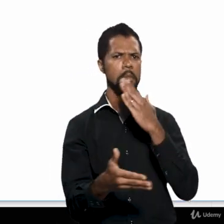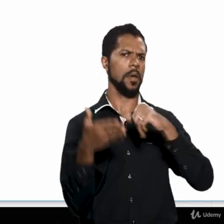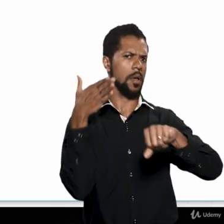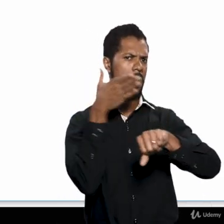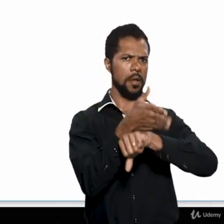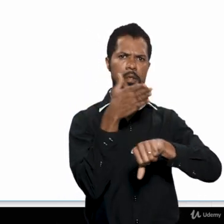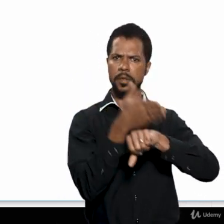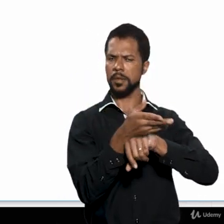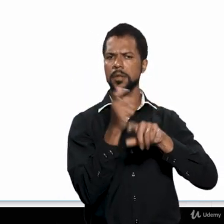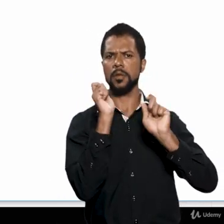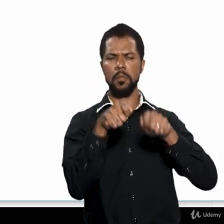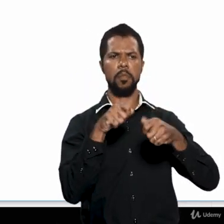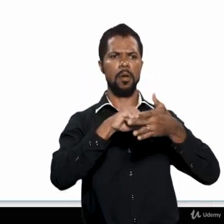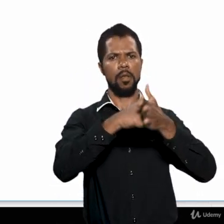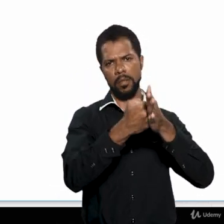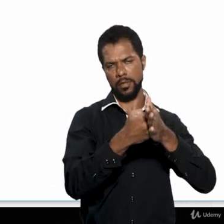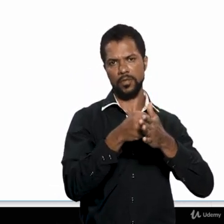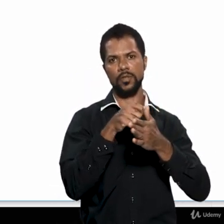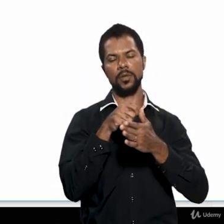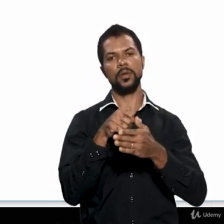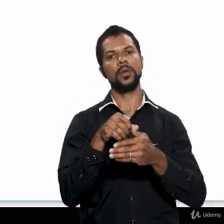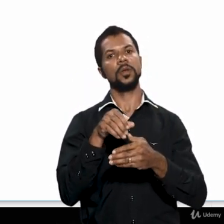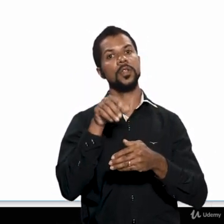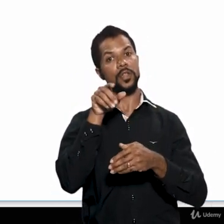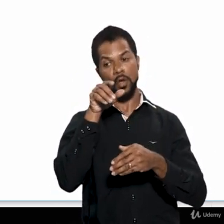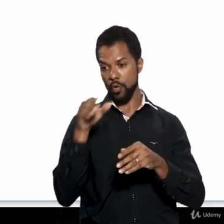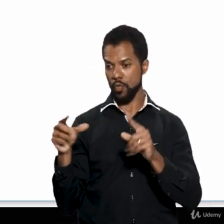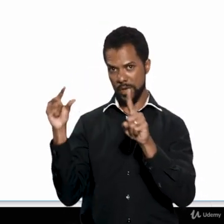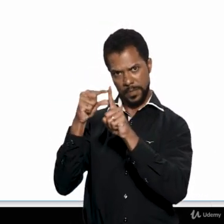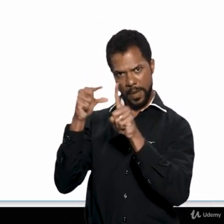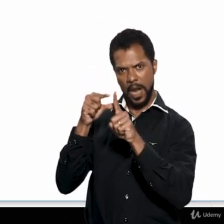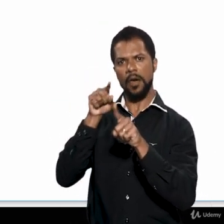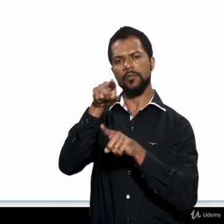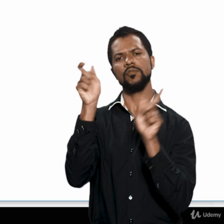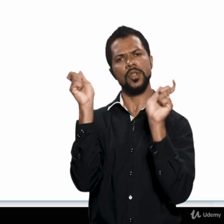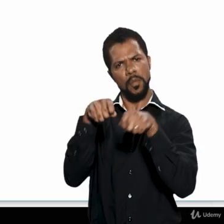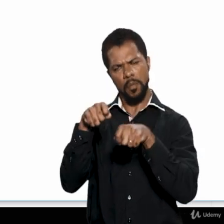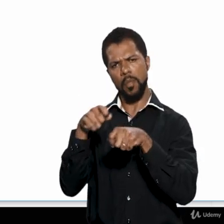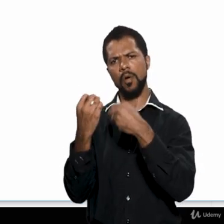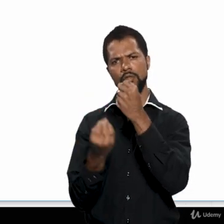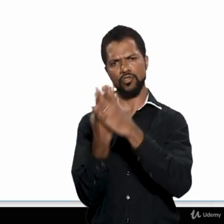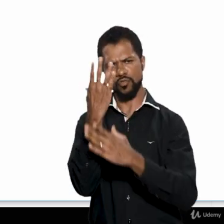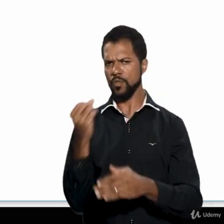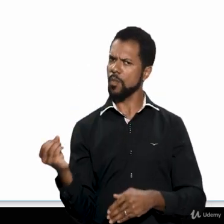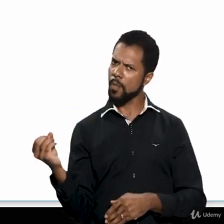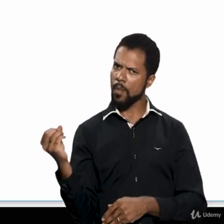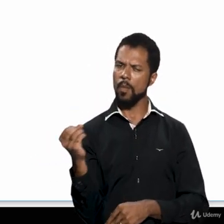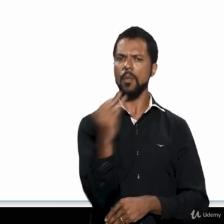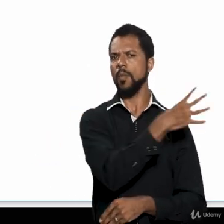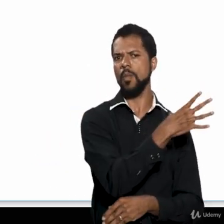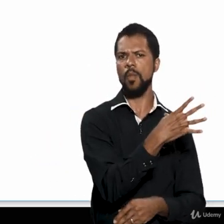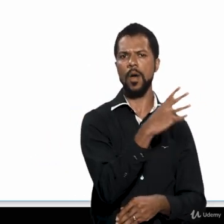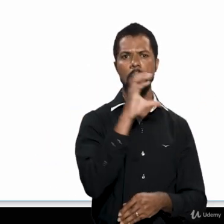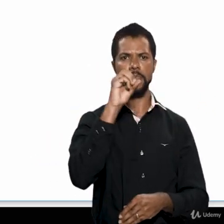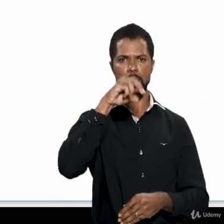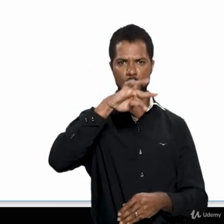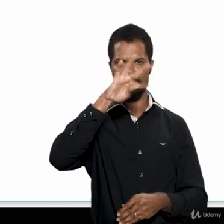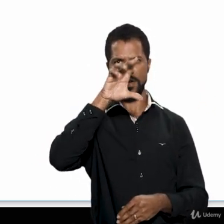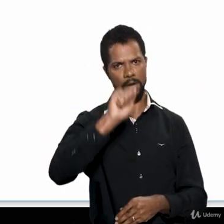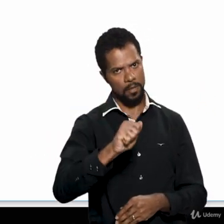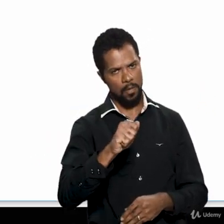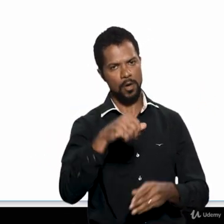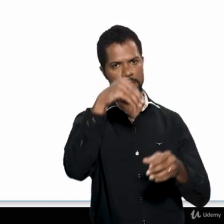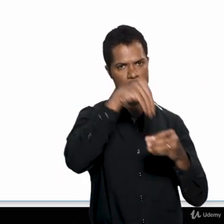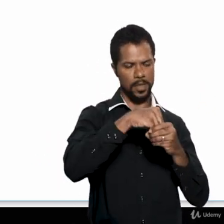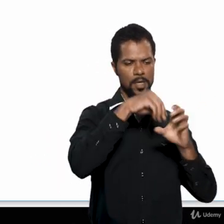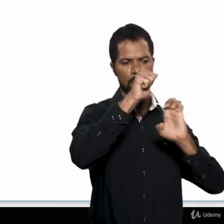access to your computer or your phone, you can always create a new account in the blockchain, and you can import all your currencies.